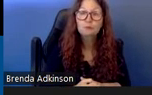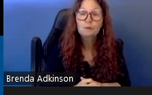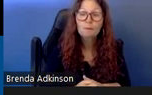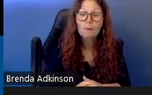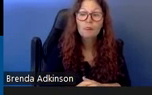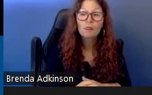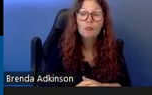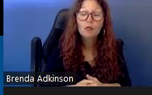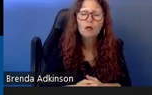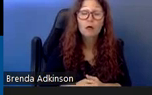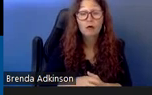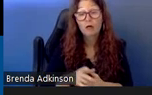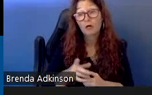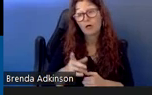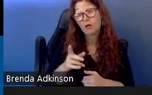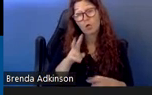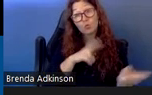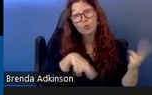We've looked at things like